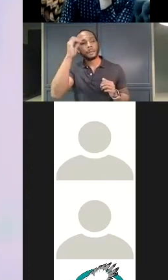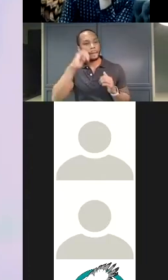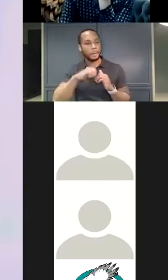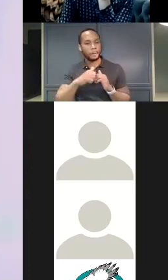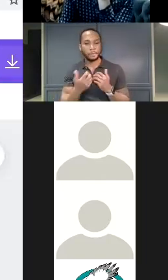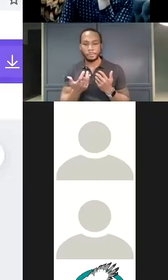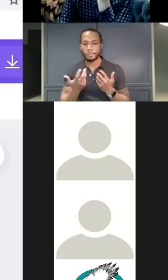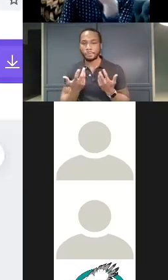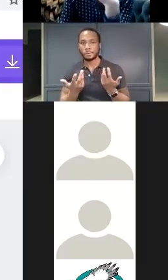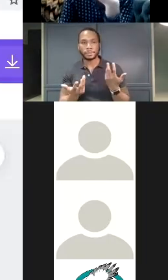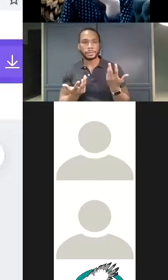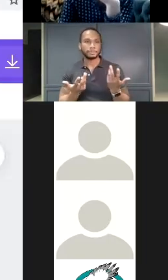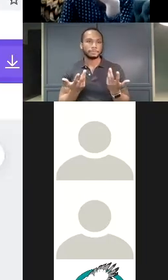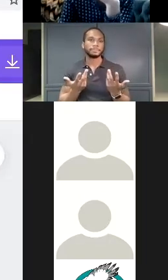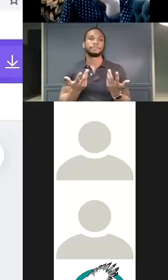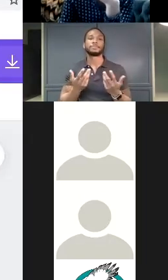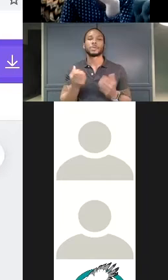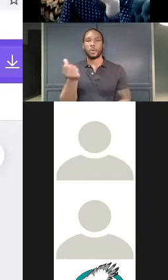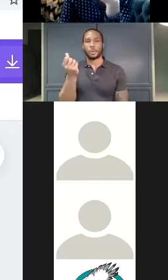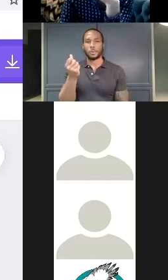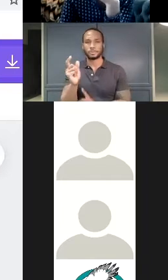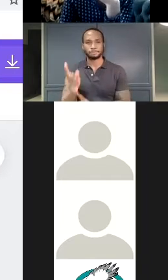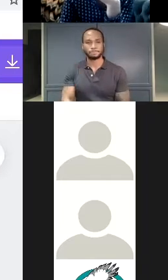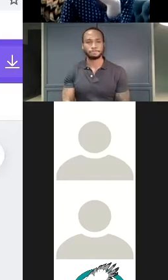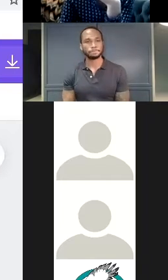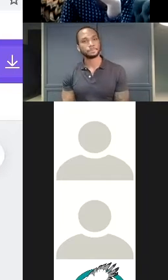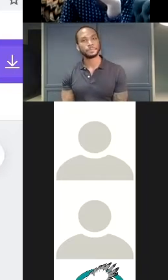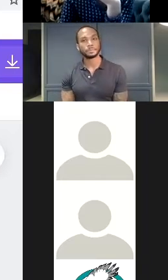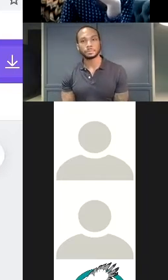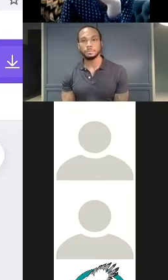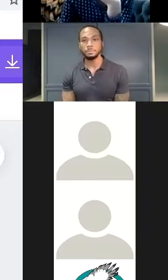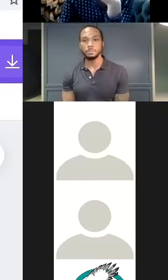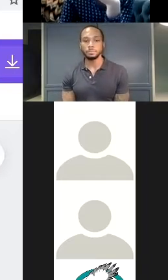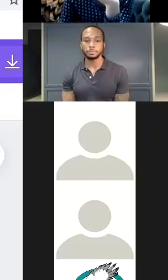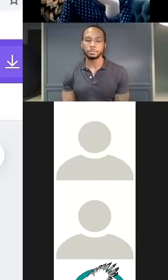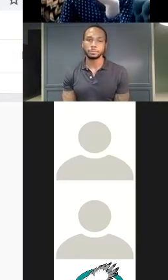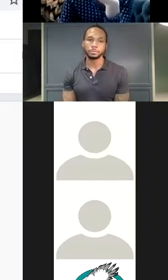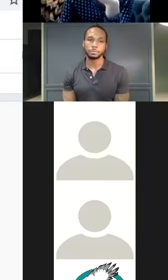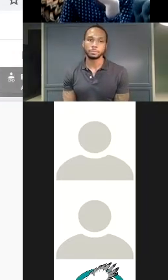hang on, let me.